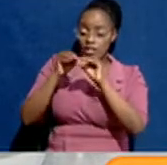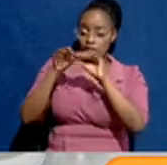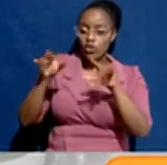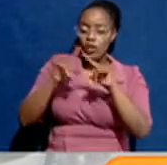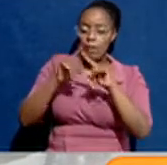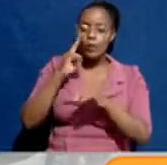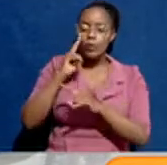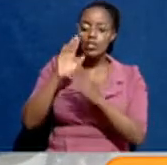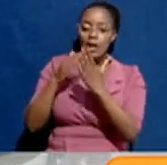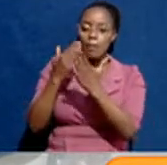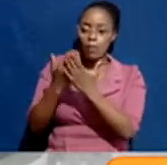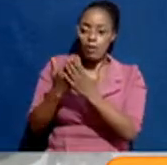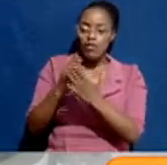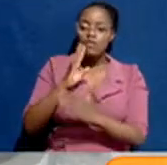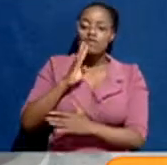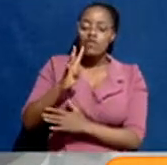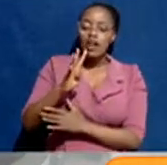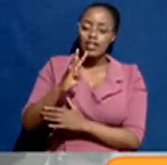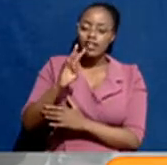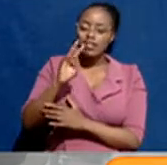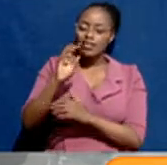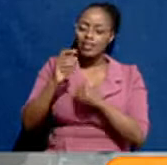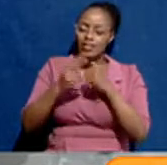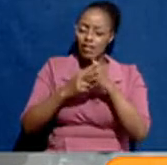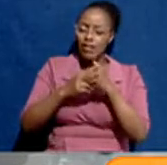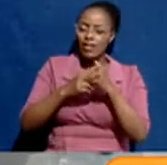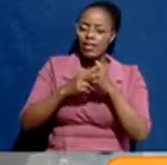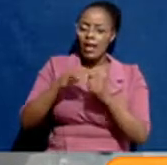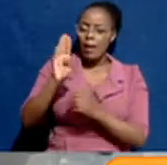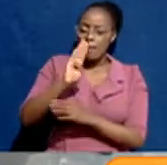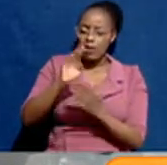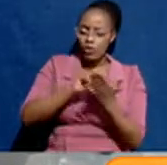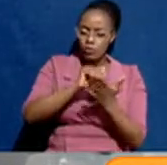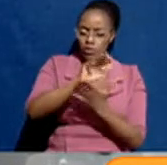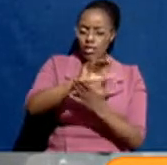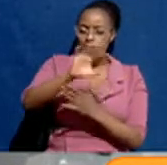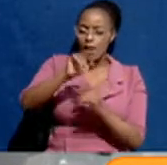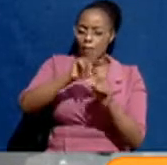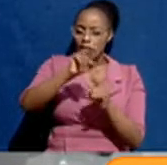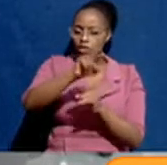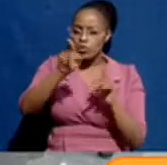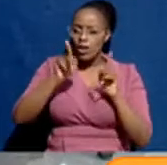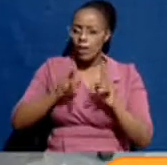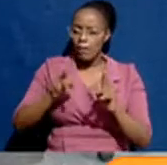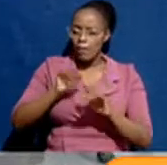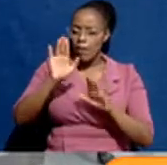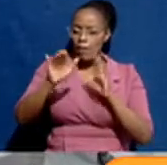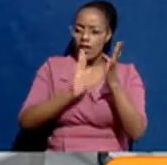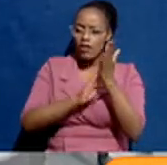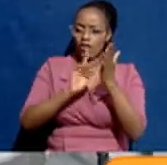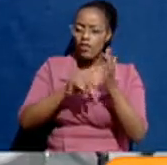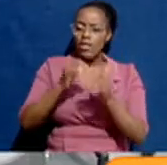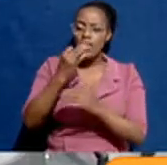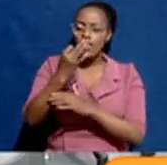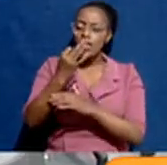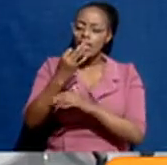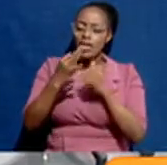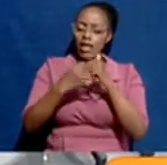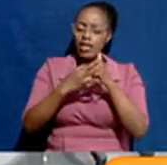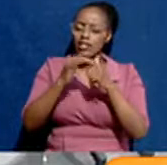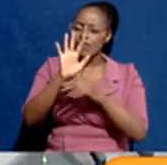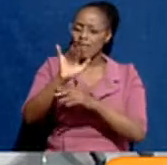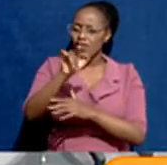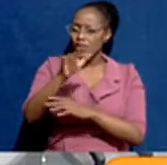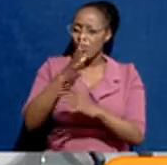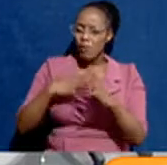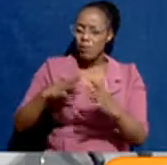we saw a proposal of 407 billion to be taken to counties. But you people recommended 385 billion. Haven't you